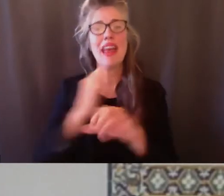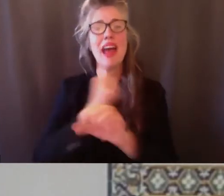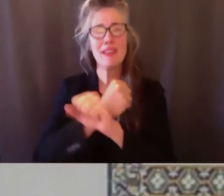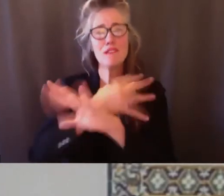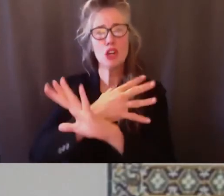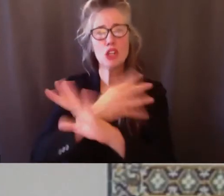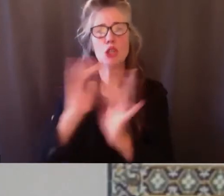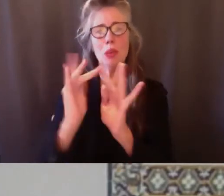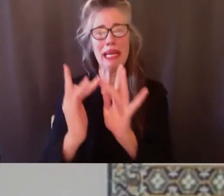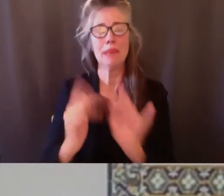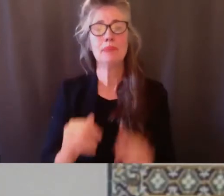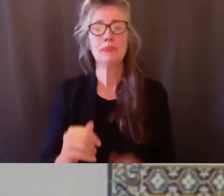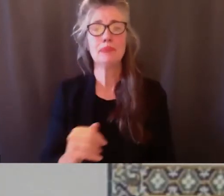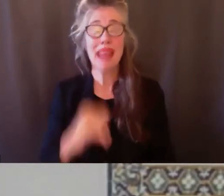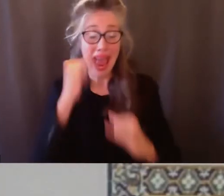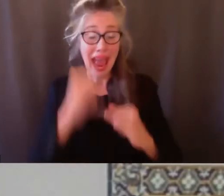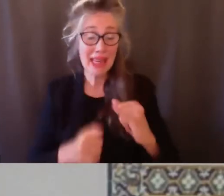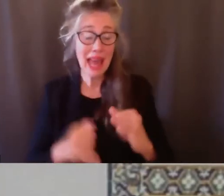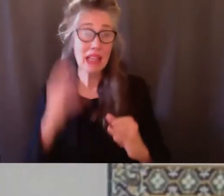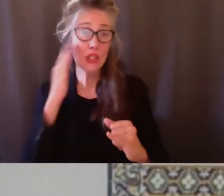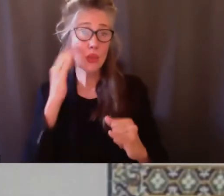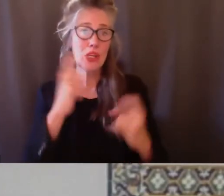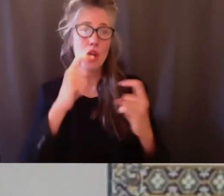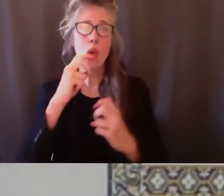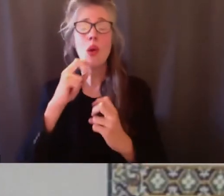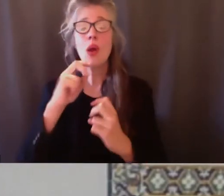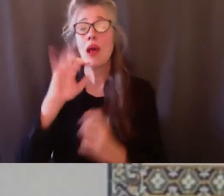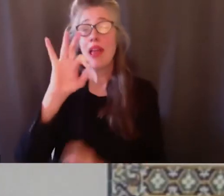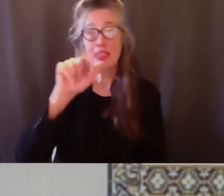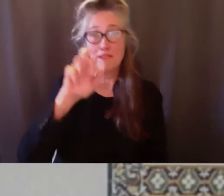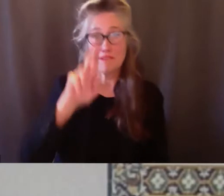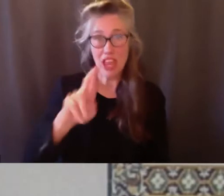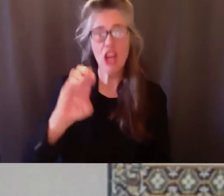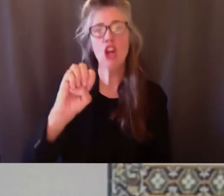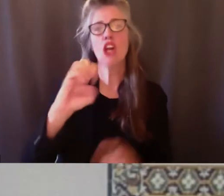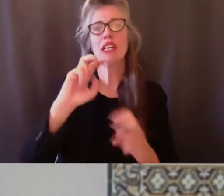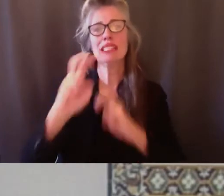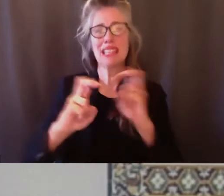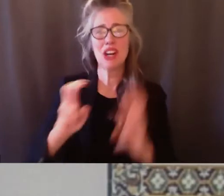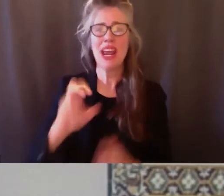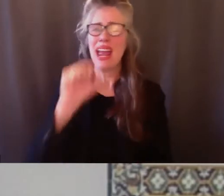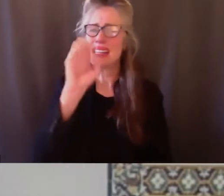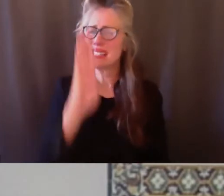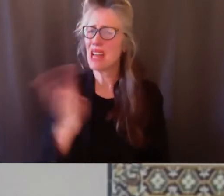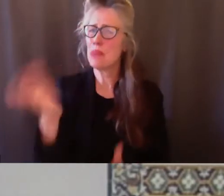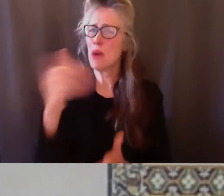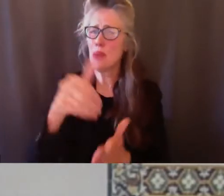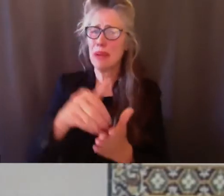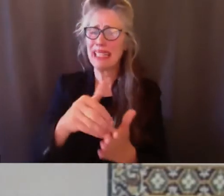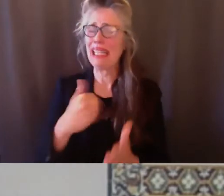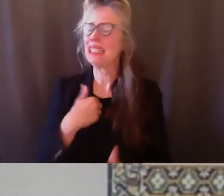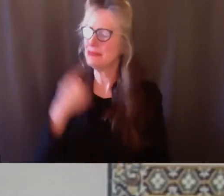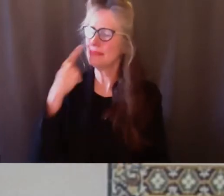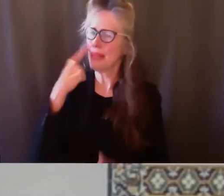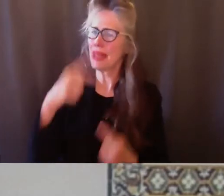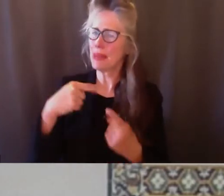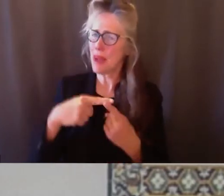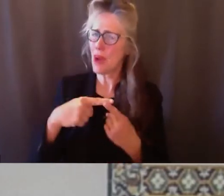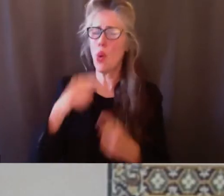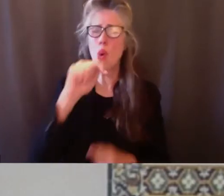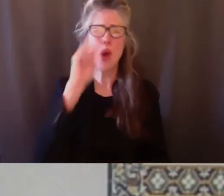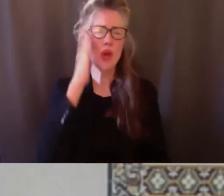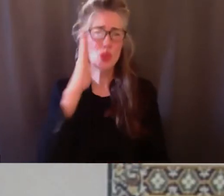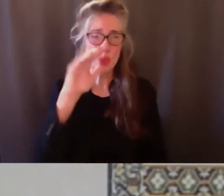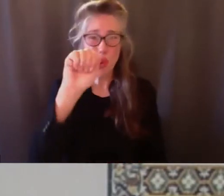lastly, I just have a question. As we know, the fair is here, and it's Santa Barbara Rides again. And so I'd wonder about parking, about Adams School, which